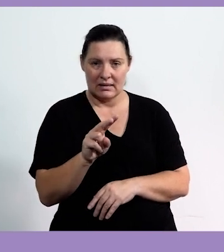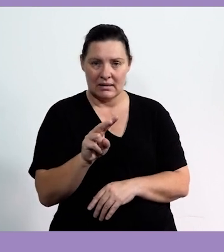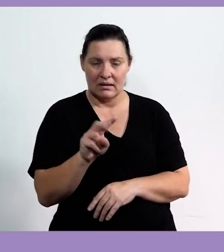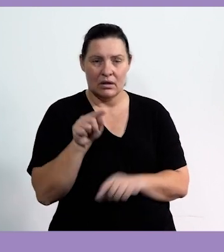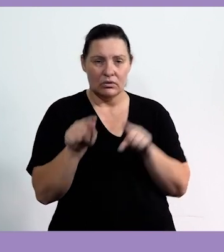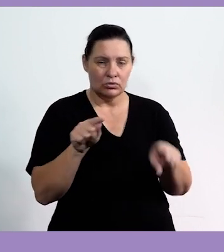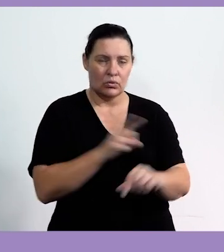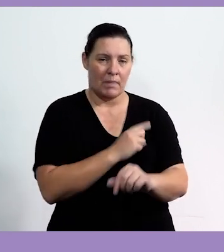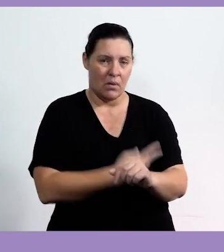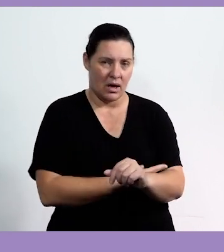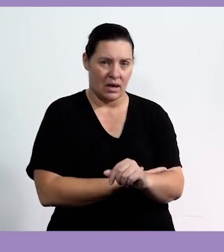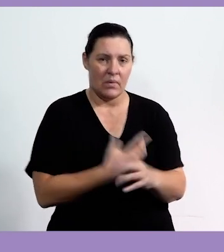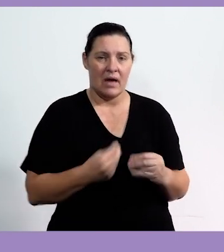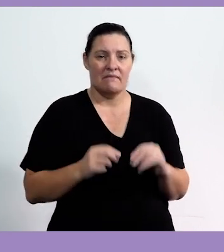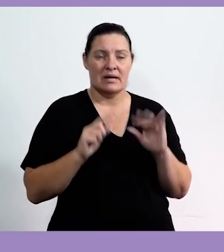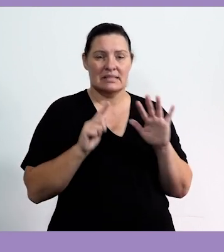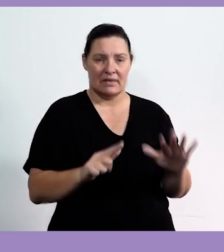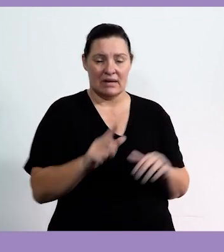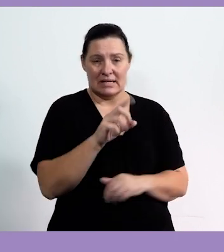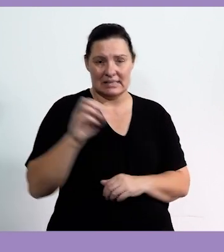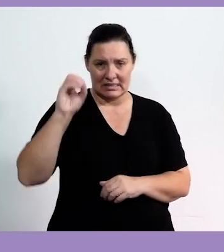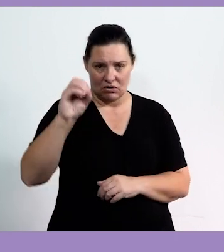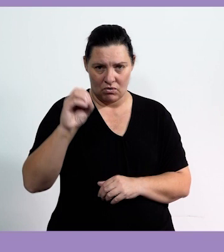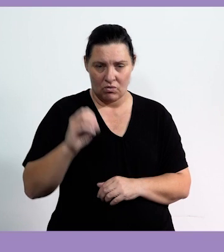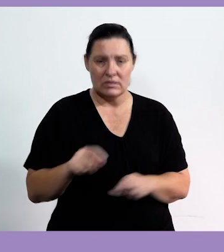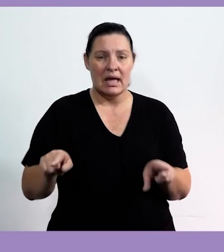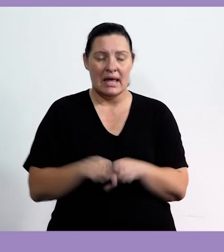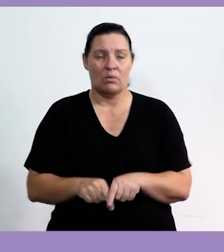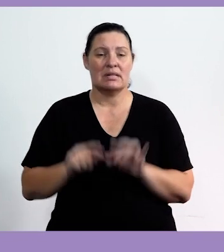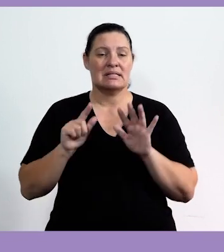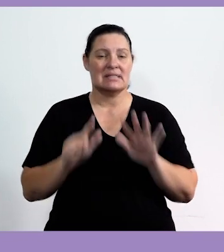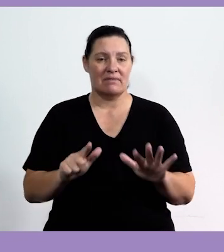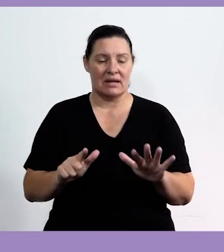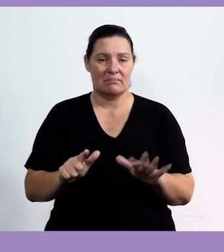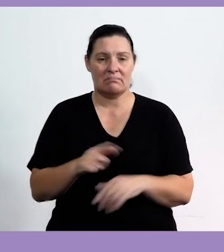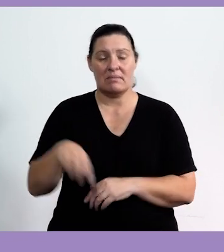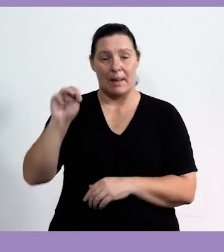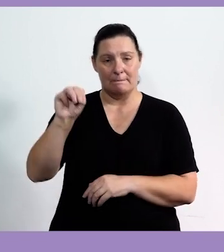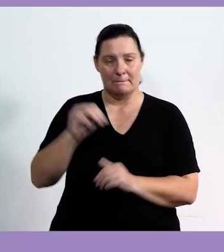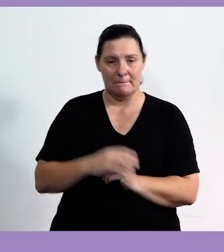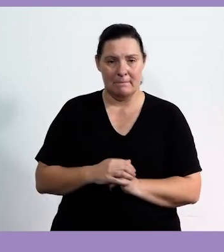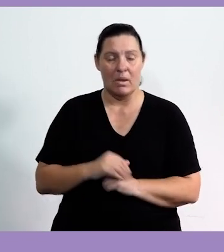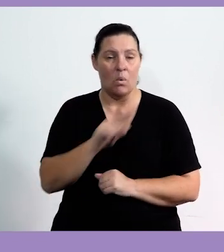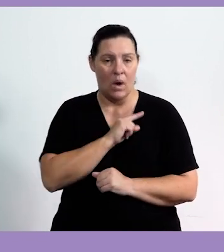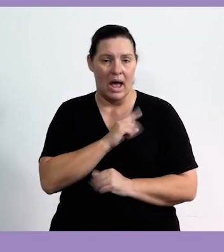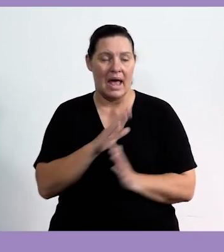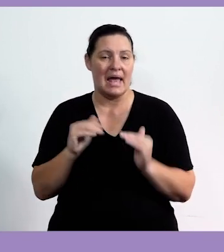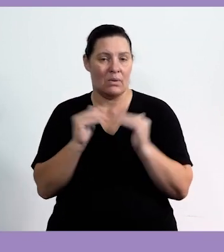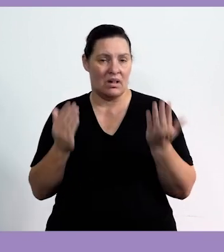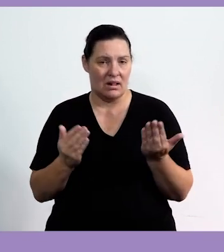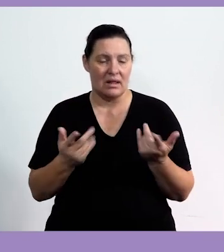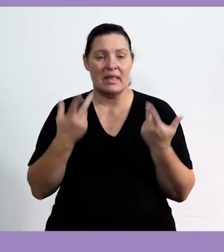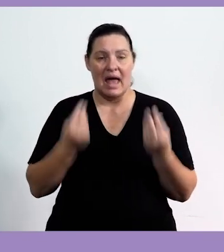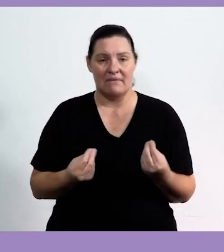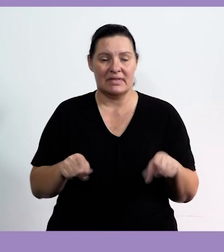those two powers? I have 7 to the exponent 0, and that is equals to 7 to the exponent m. Because they are